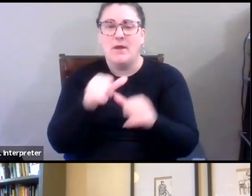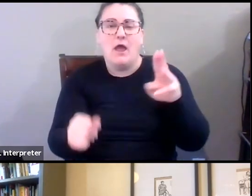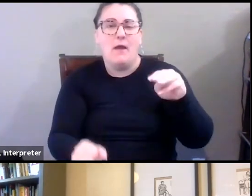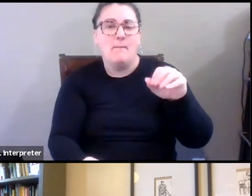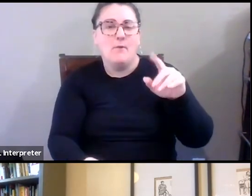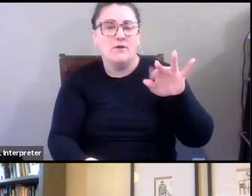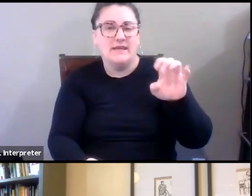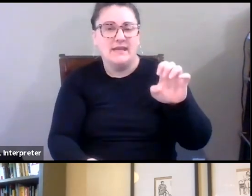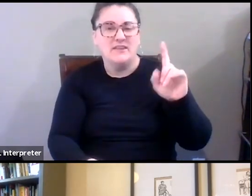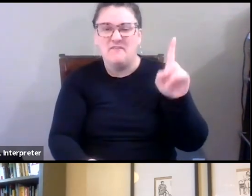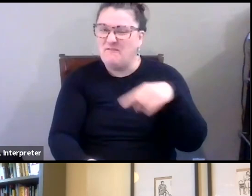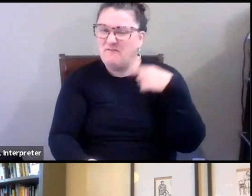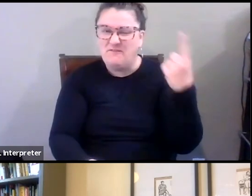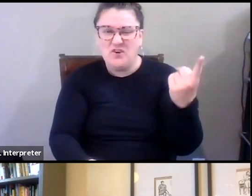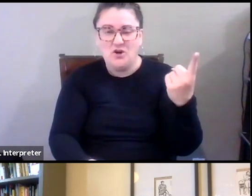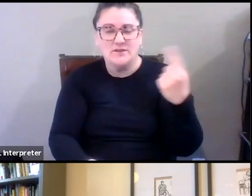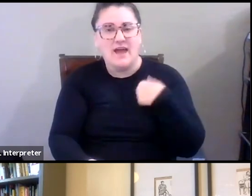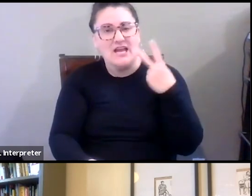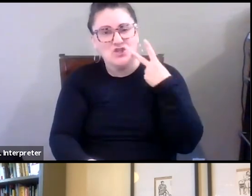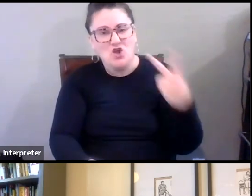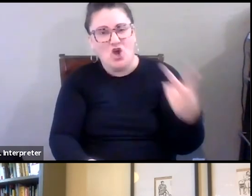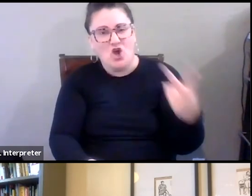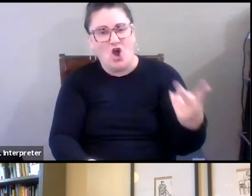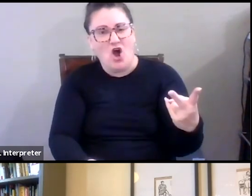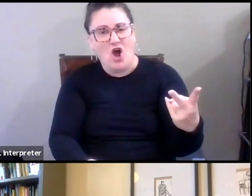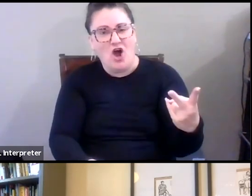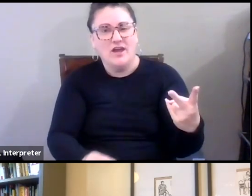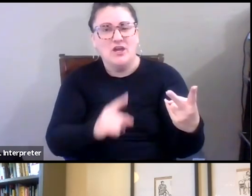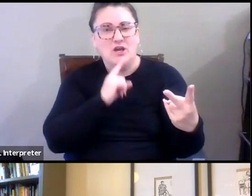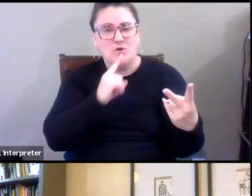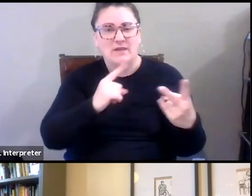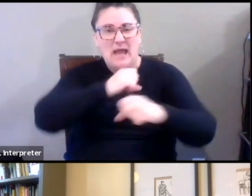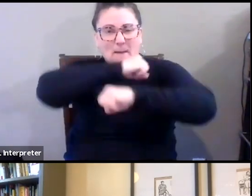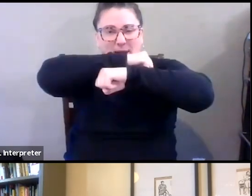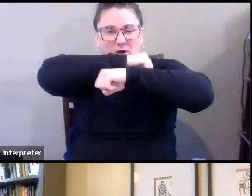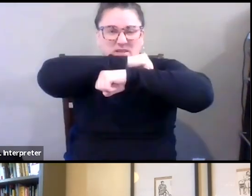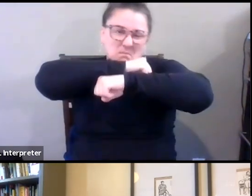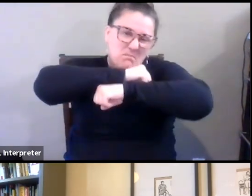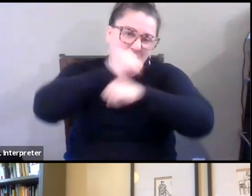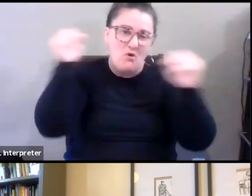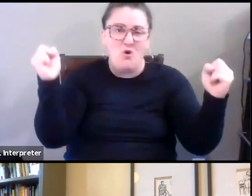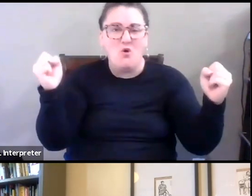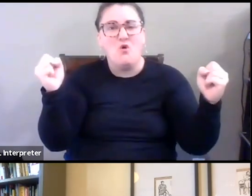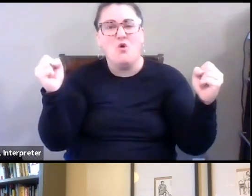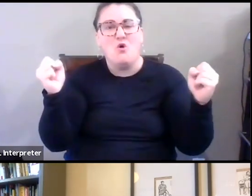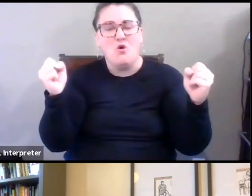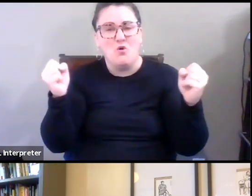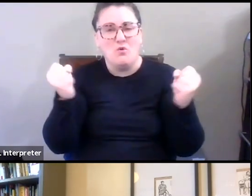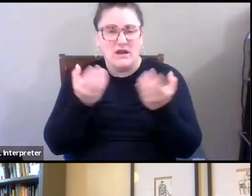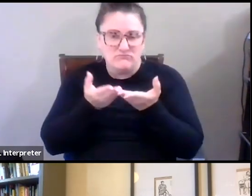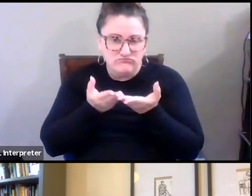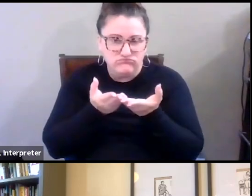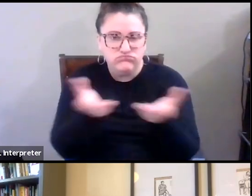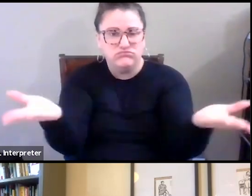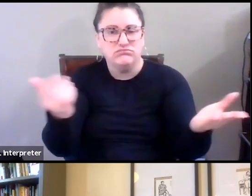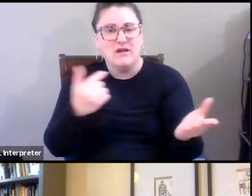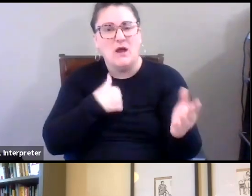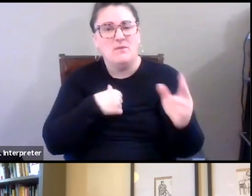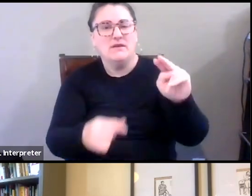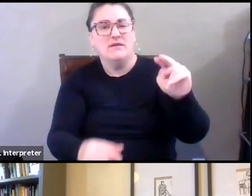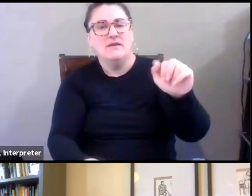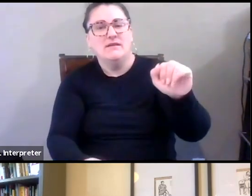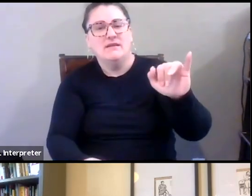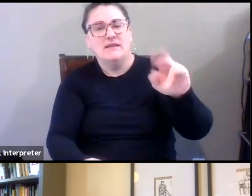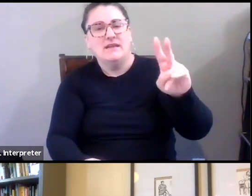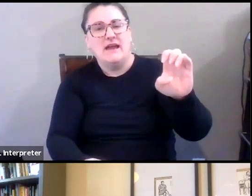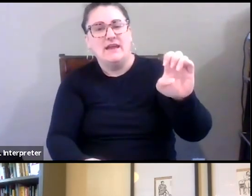of the first that I saw kind of breaking those barriers. And I was kind of naive because when my